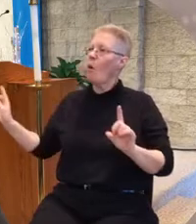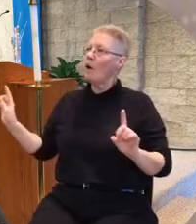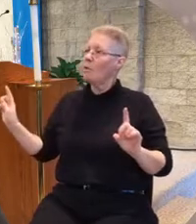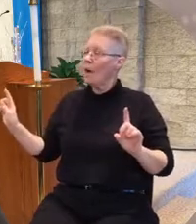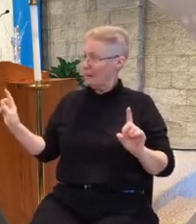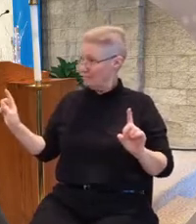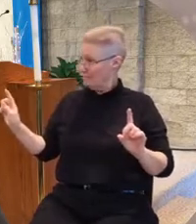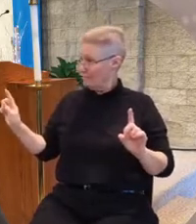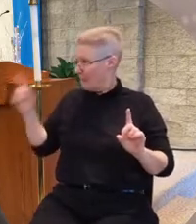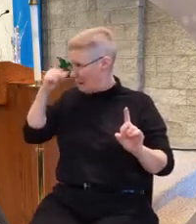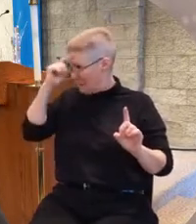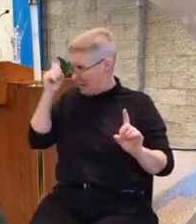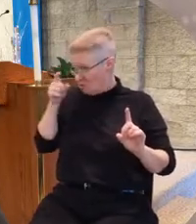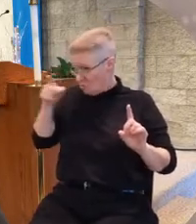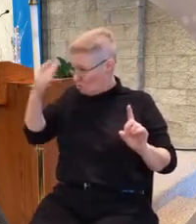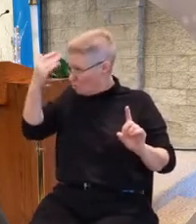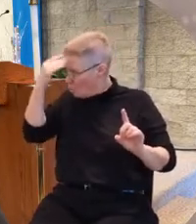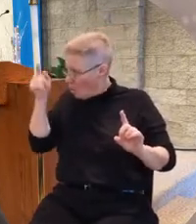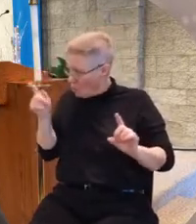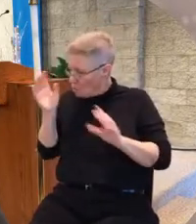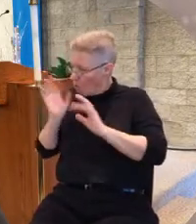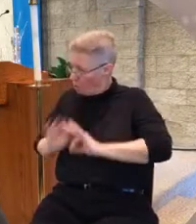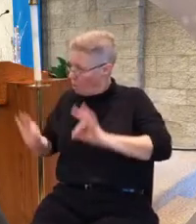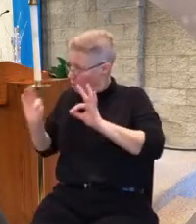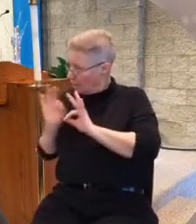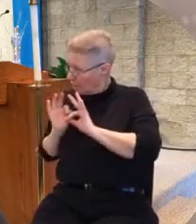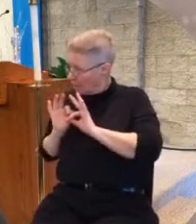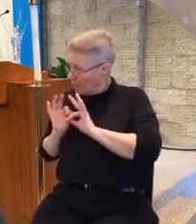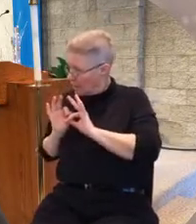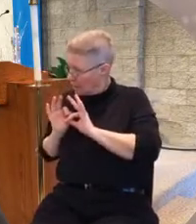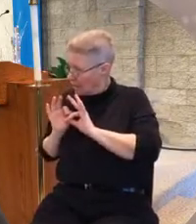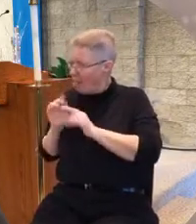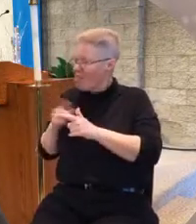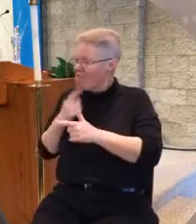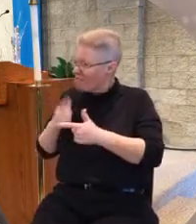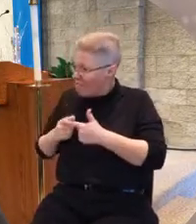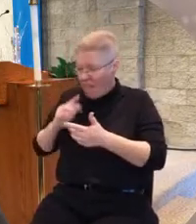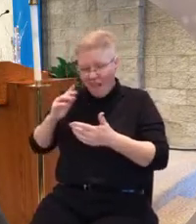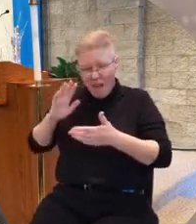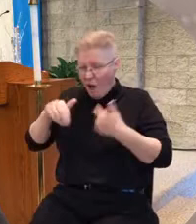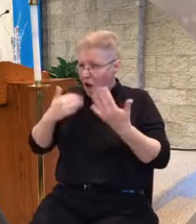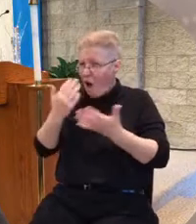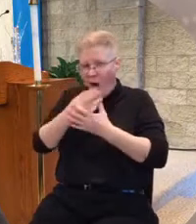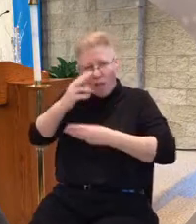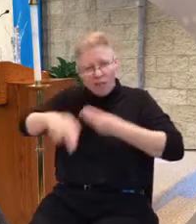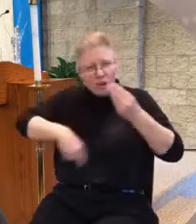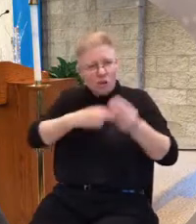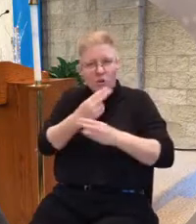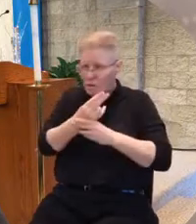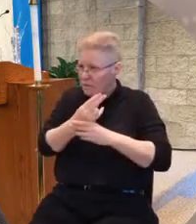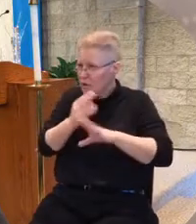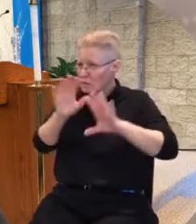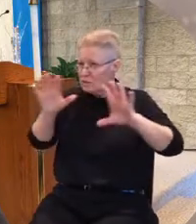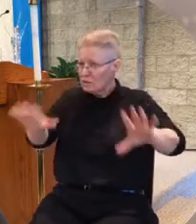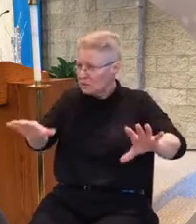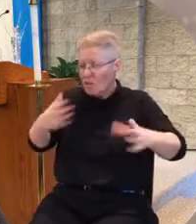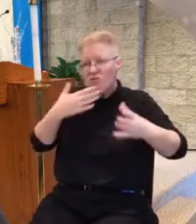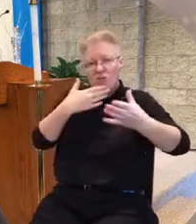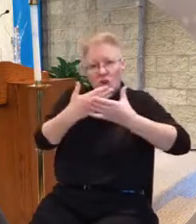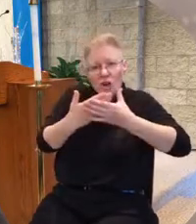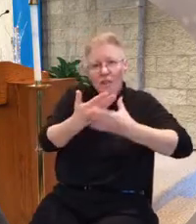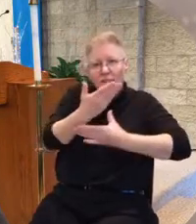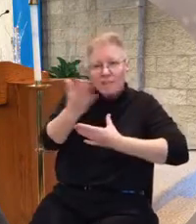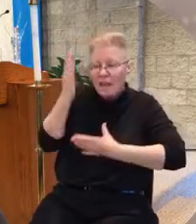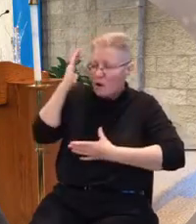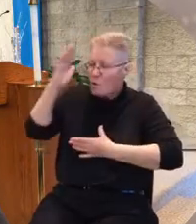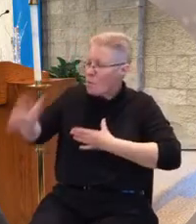your worthiness, that the inexhaustible good of the universe will fill that seeming nothingness with the divine something